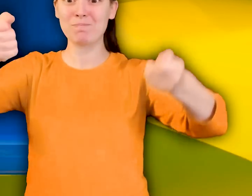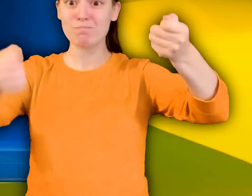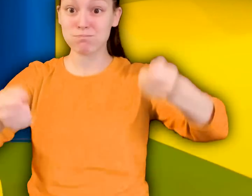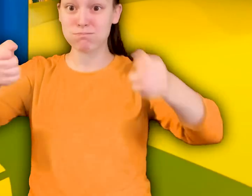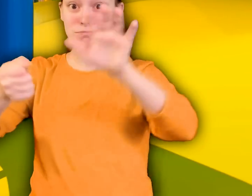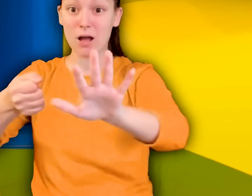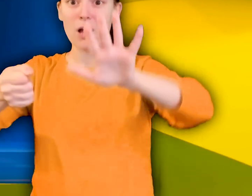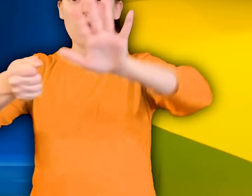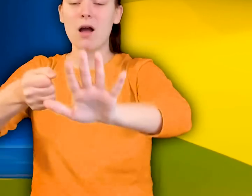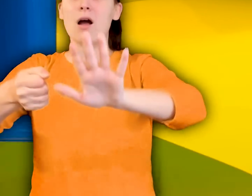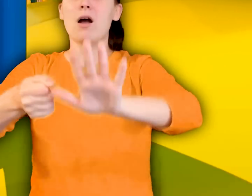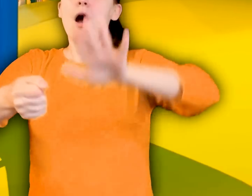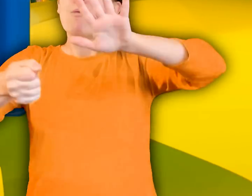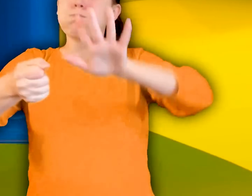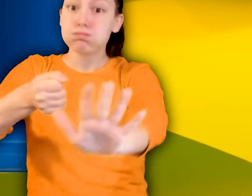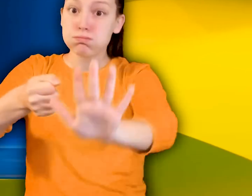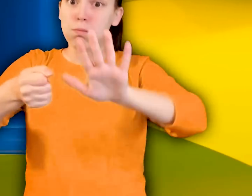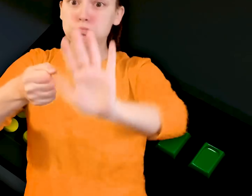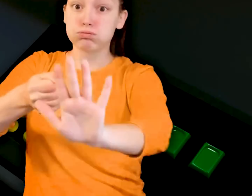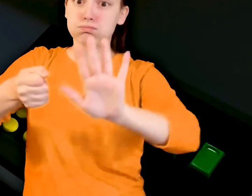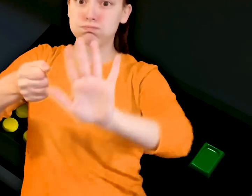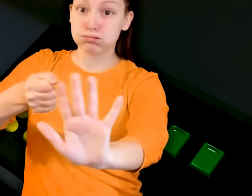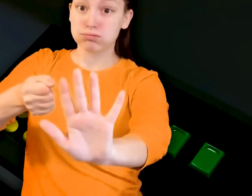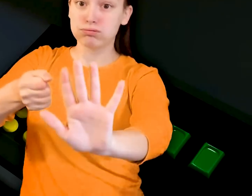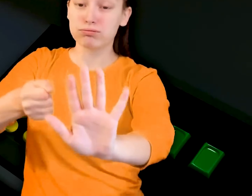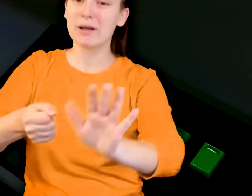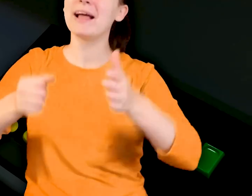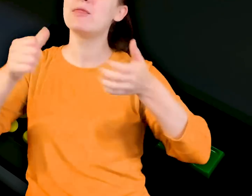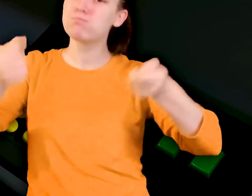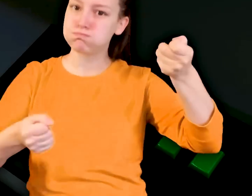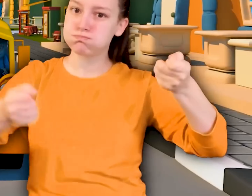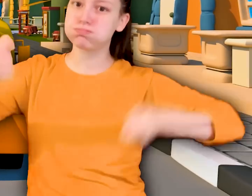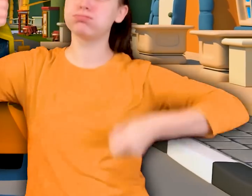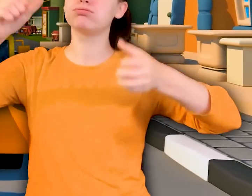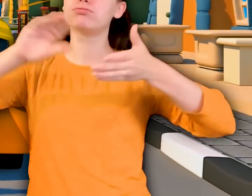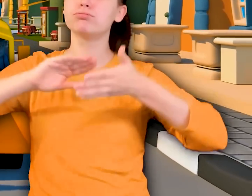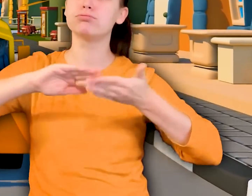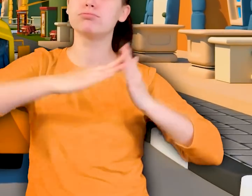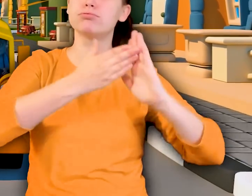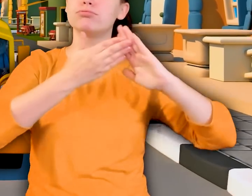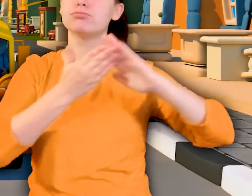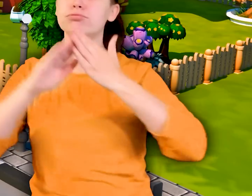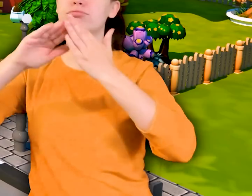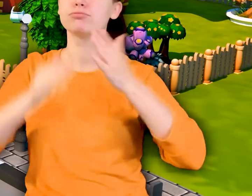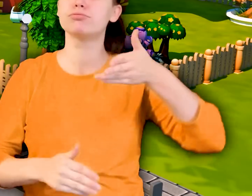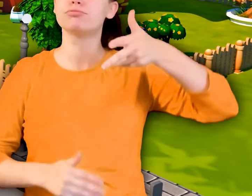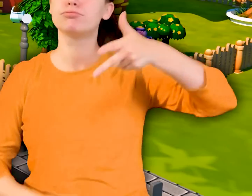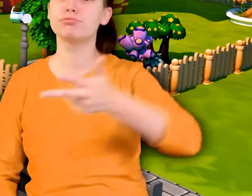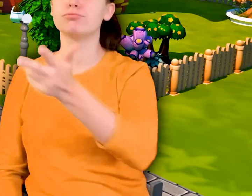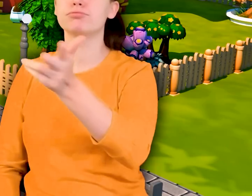beep the horn on the bus goes beep beep beep all through